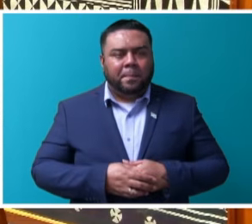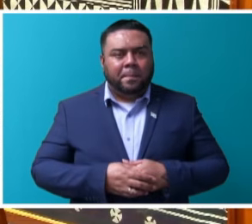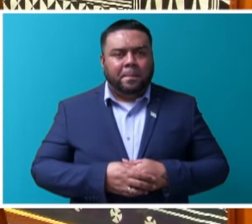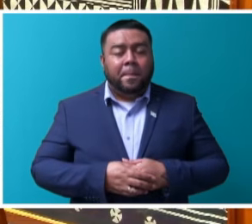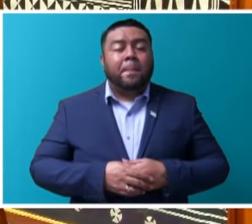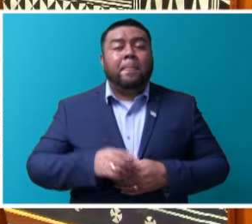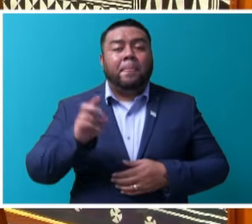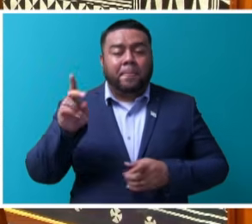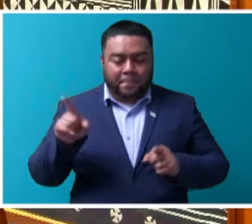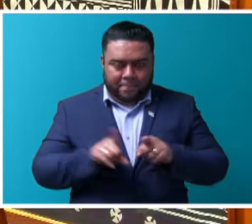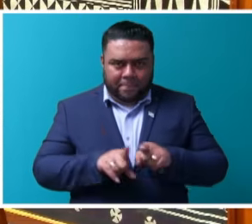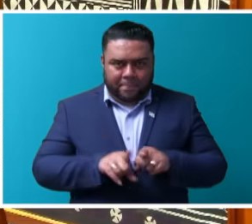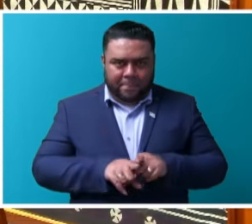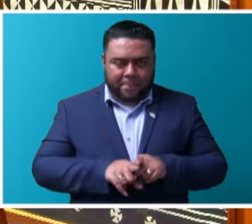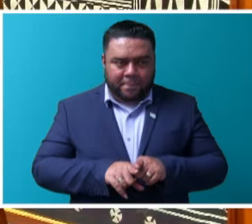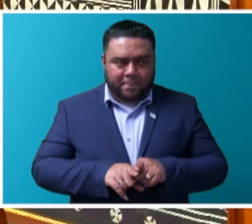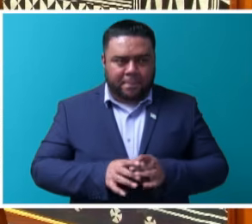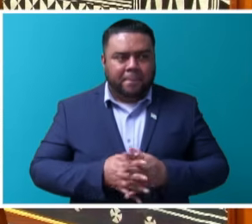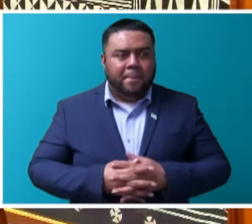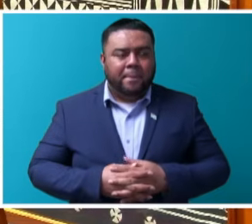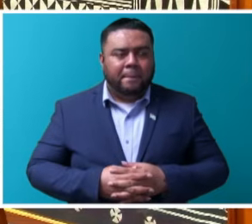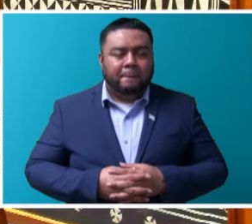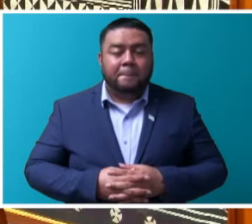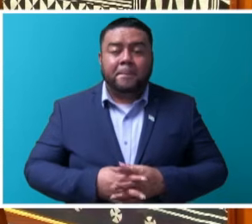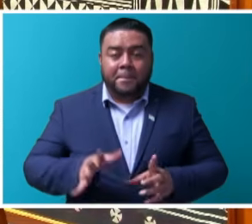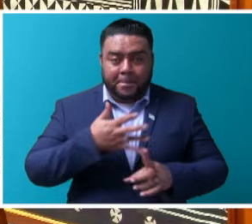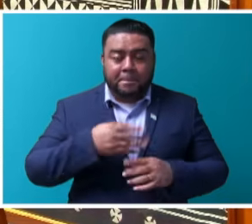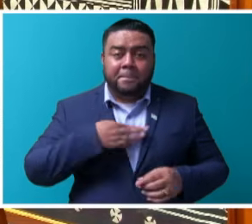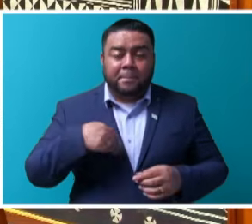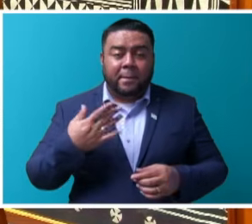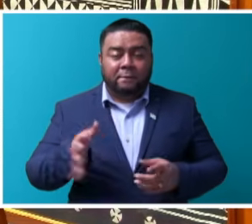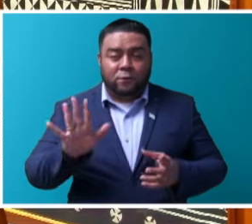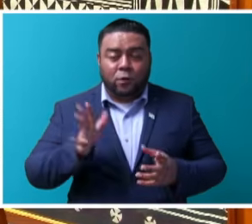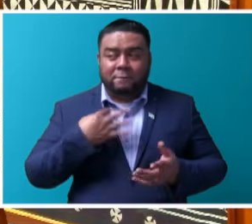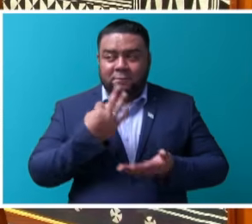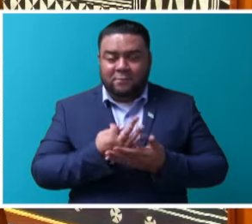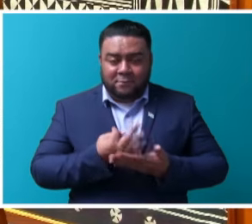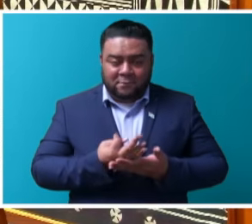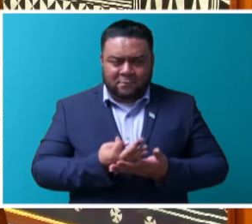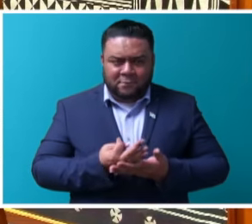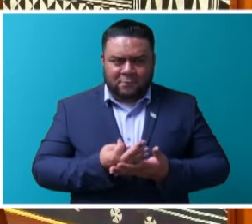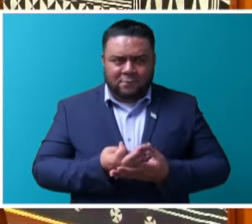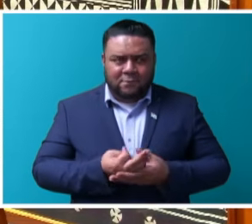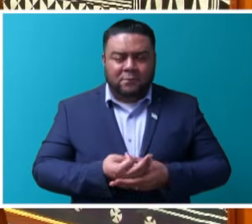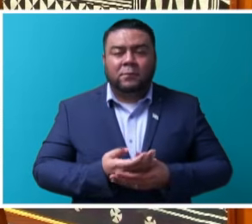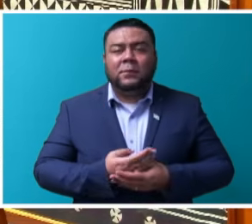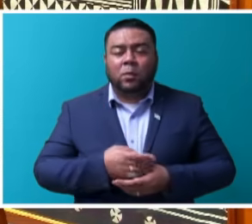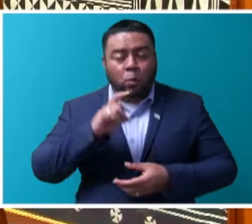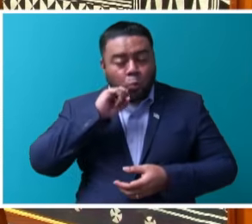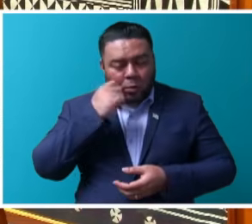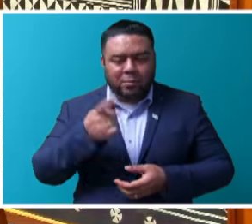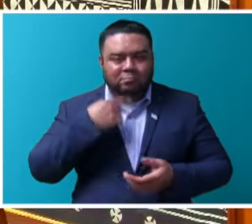Equally, the Shadow Minister for Finance, in delivering the response to the budget address, will